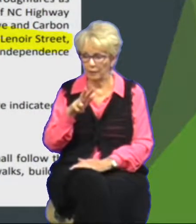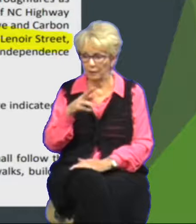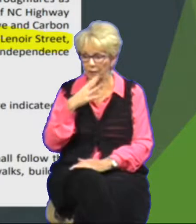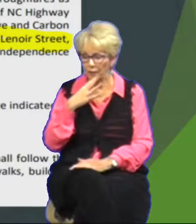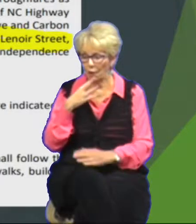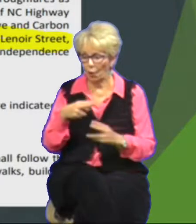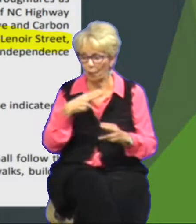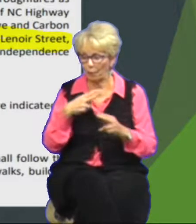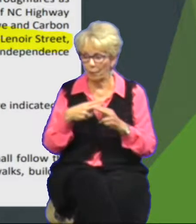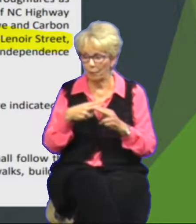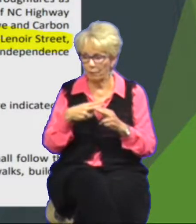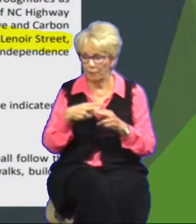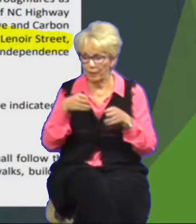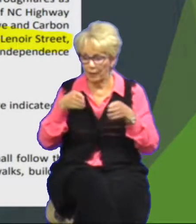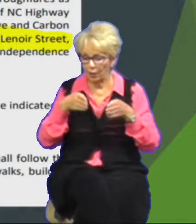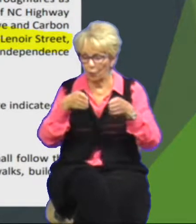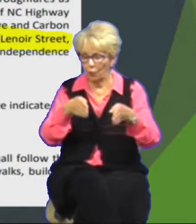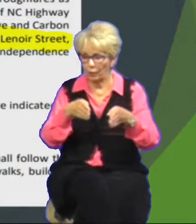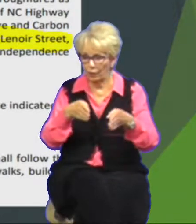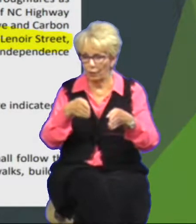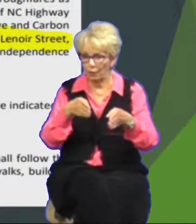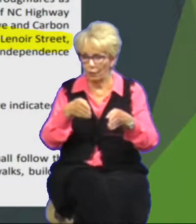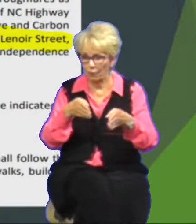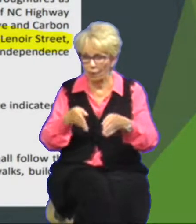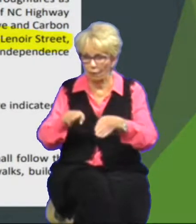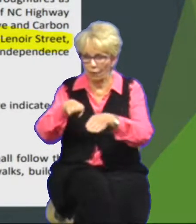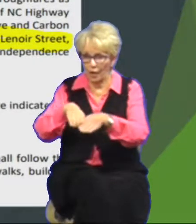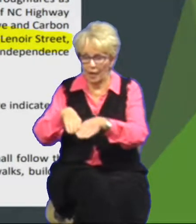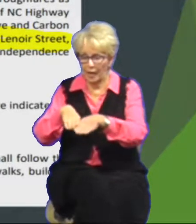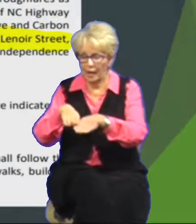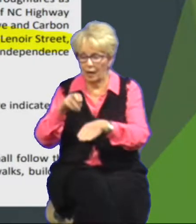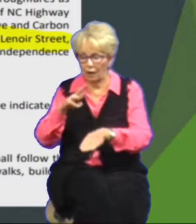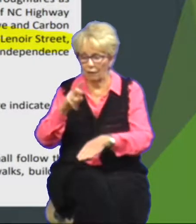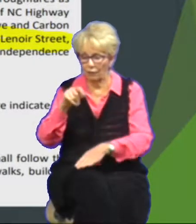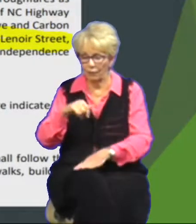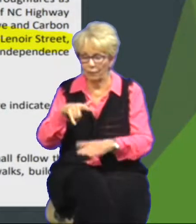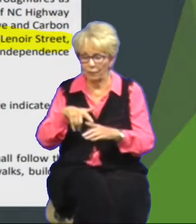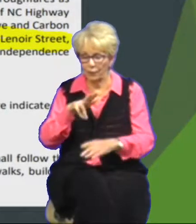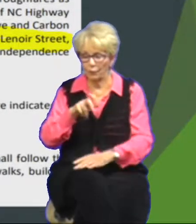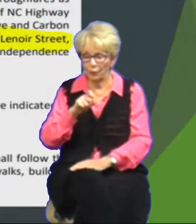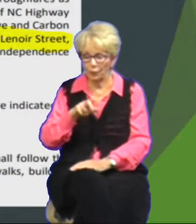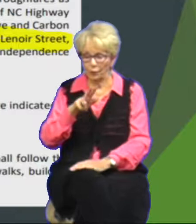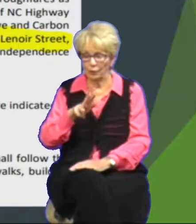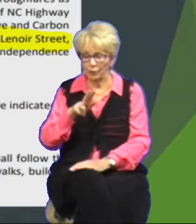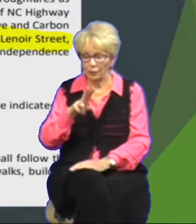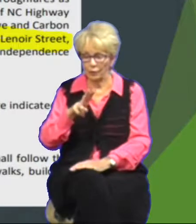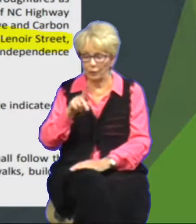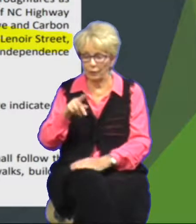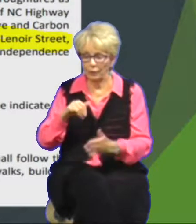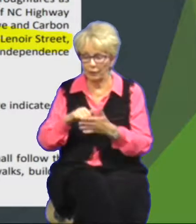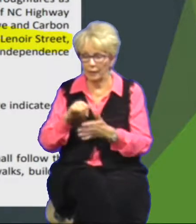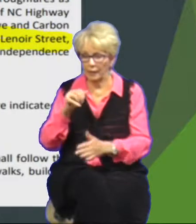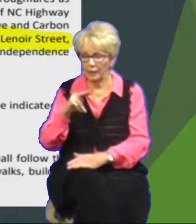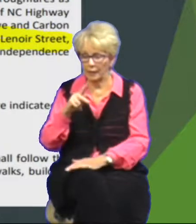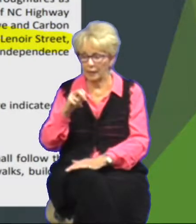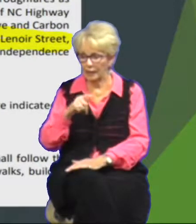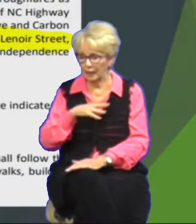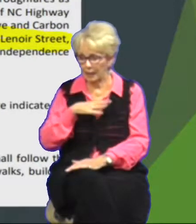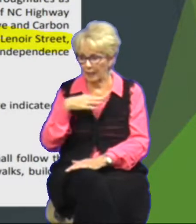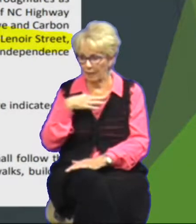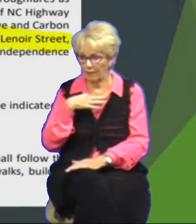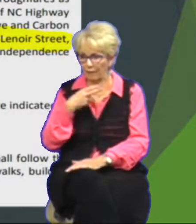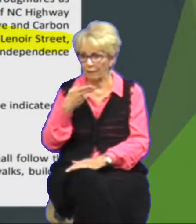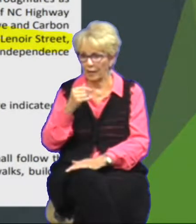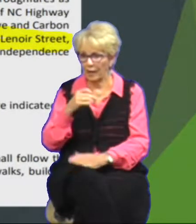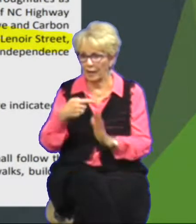talks about the corridor overlay, and then under 3.2.3.1, the intent, I have highlighted,